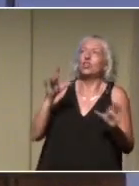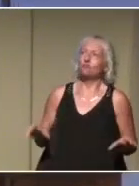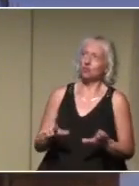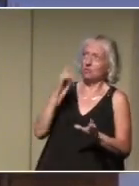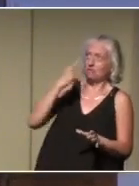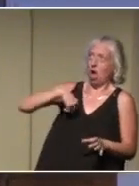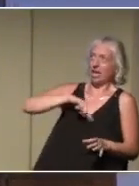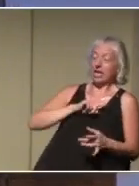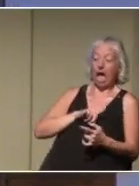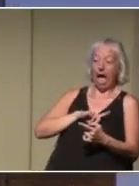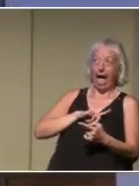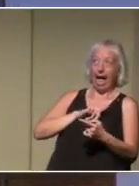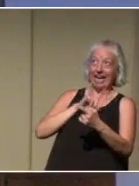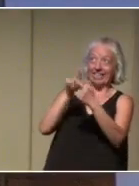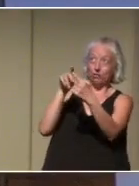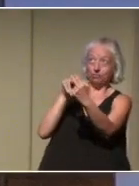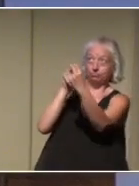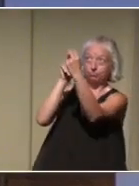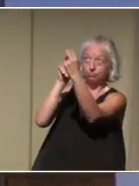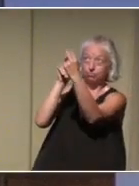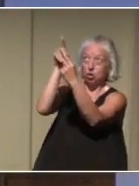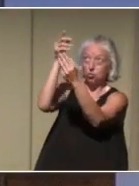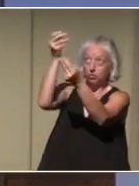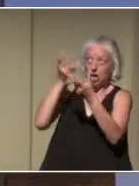until then, you tell us to walk by faith.